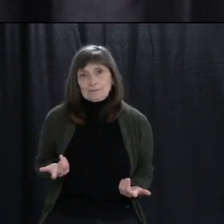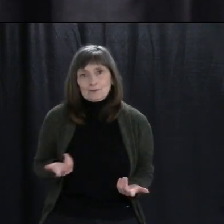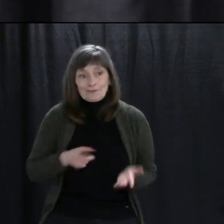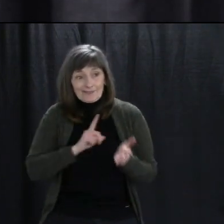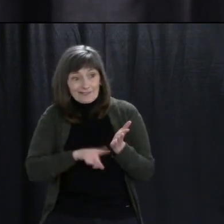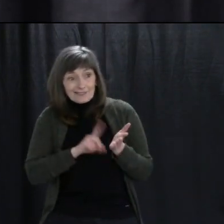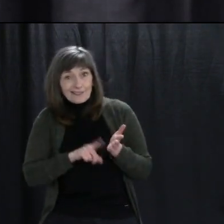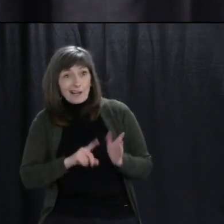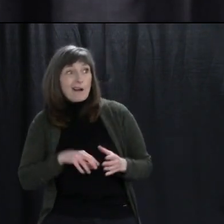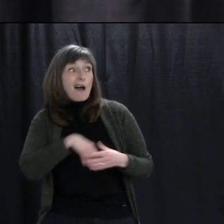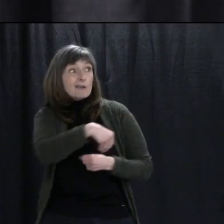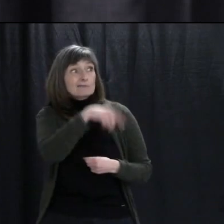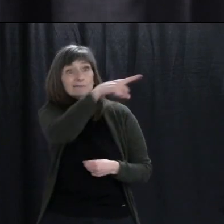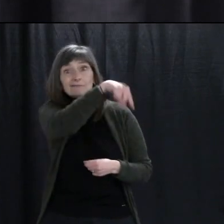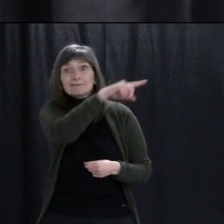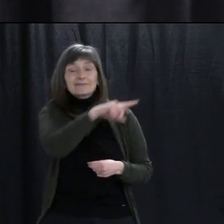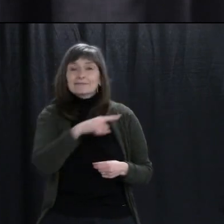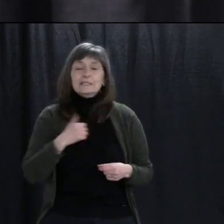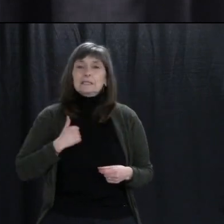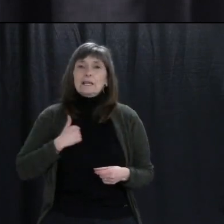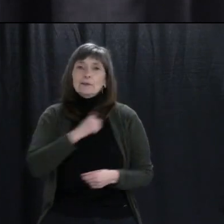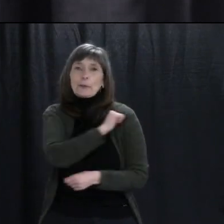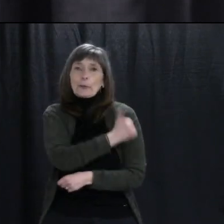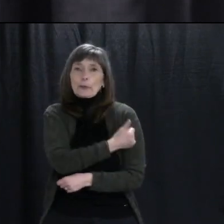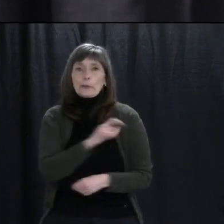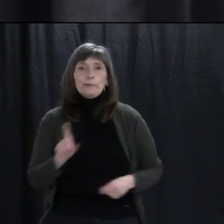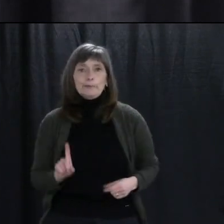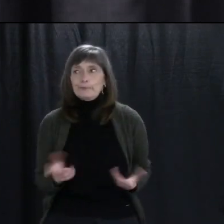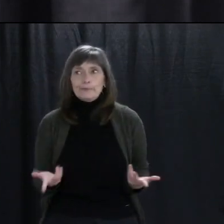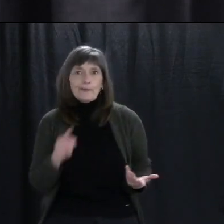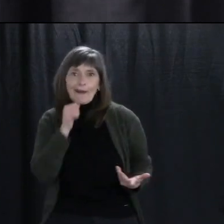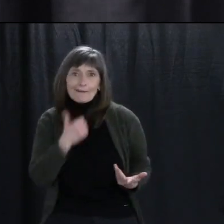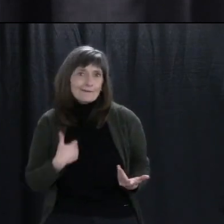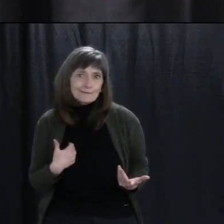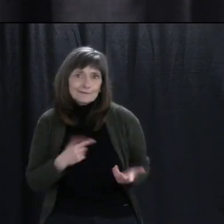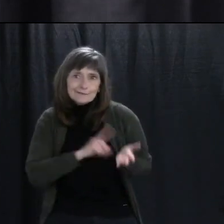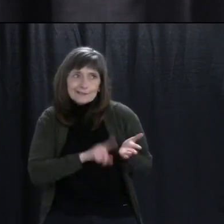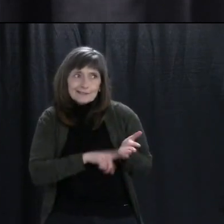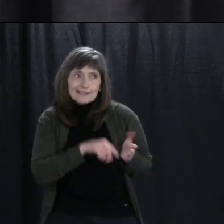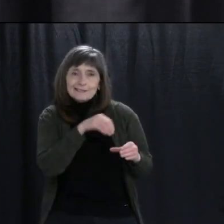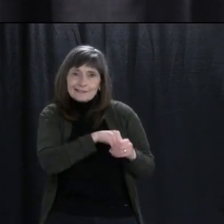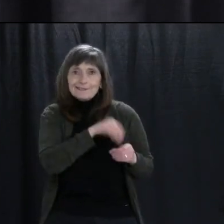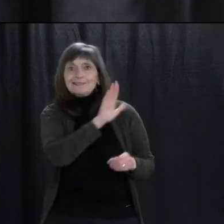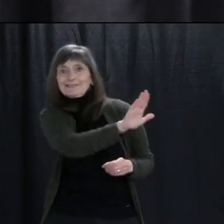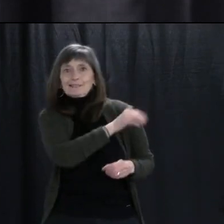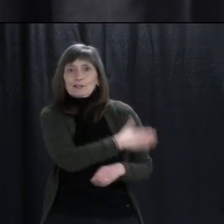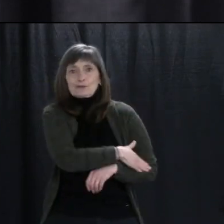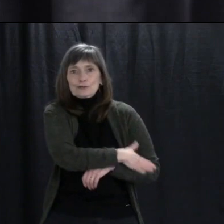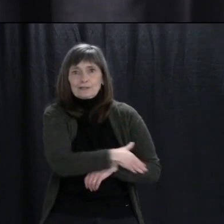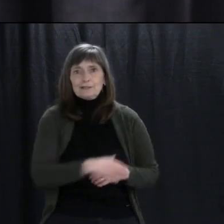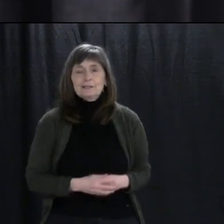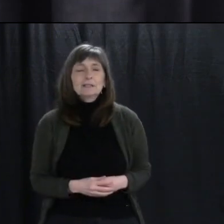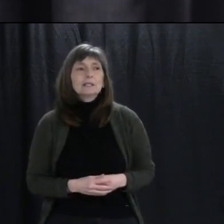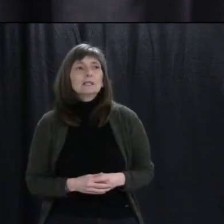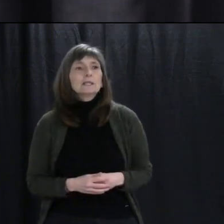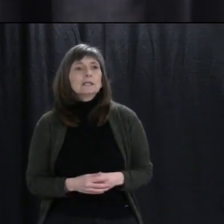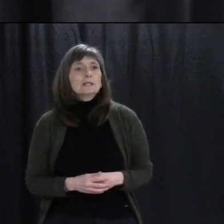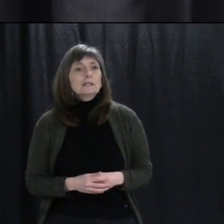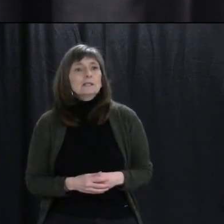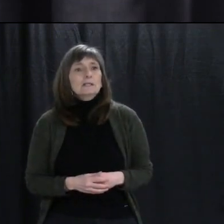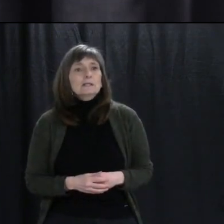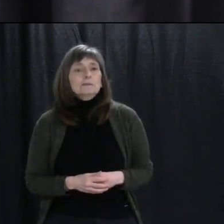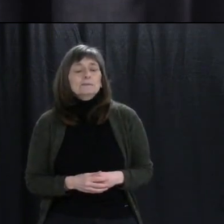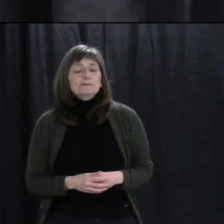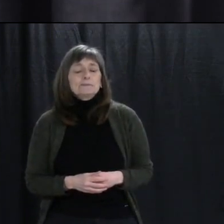of those would lie outside of Canadian authority. I would certainly take a very dim